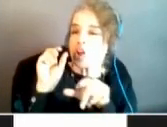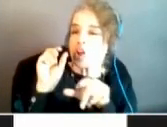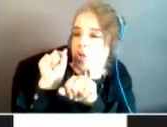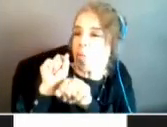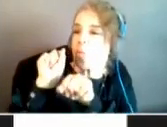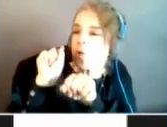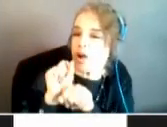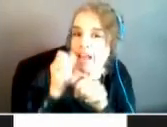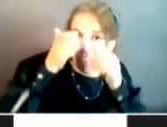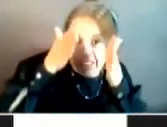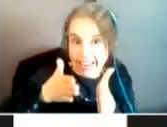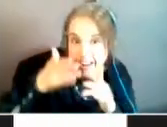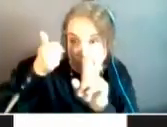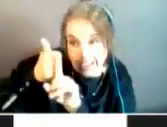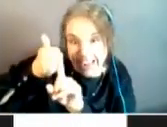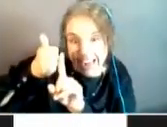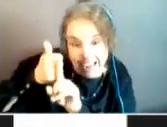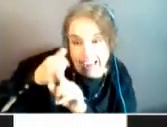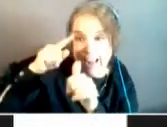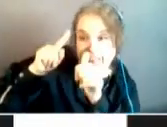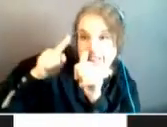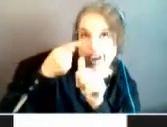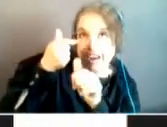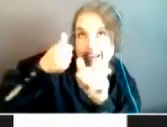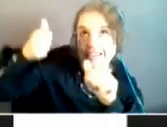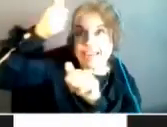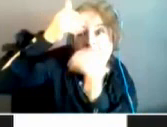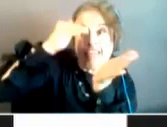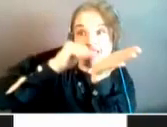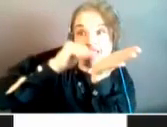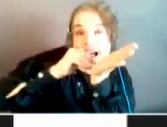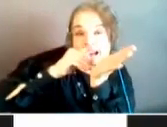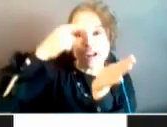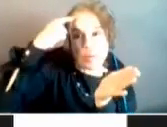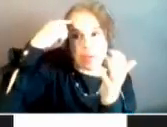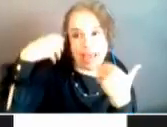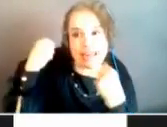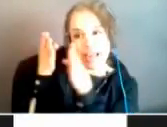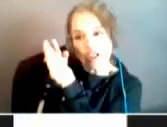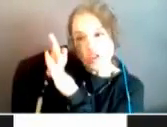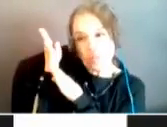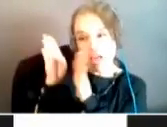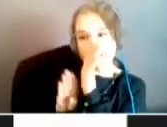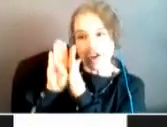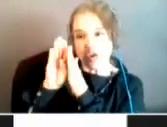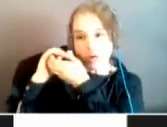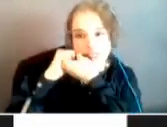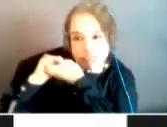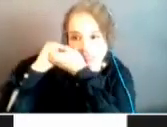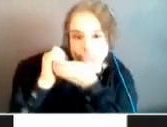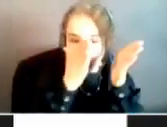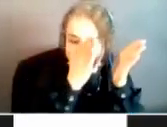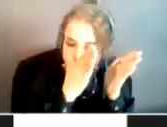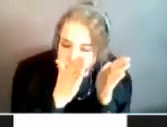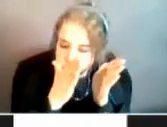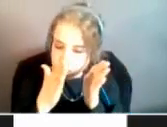the individual themselves, their primary health care provider, and mental health specialist to develop a treatment plan.